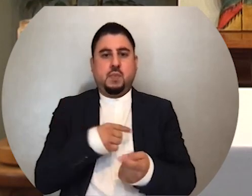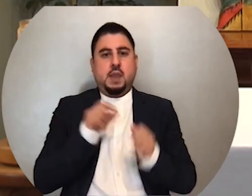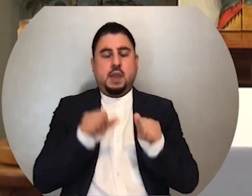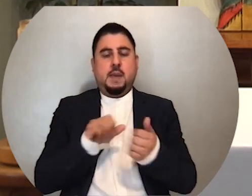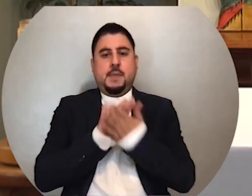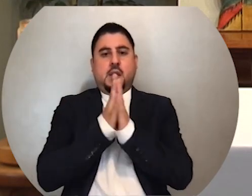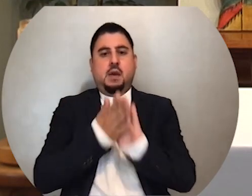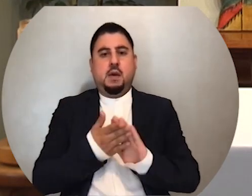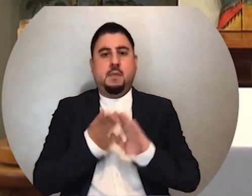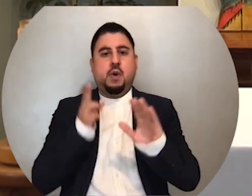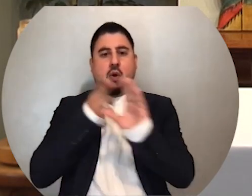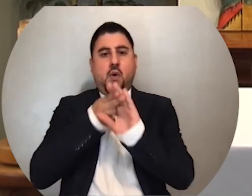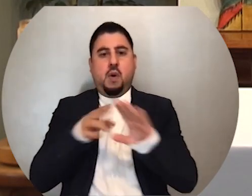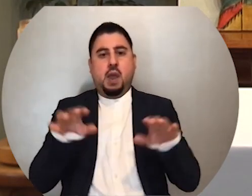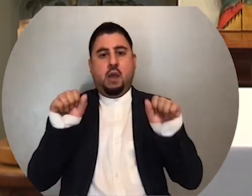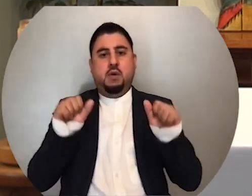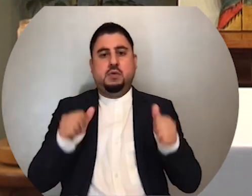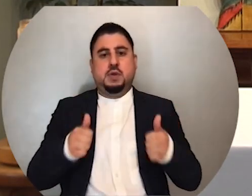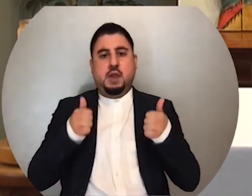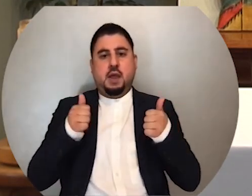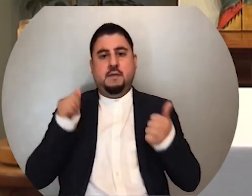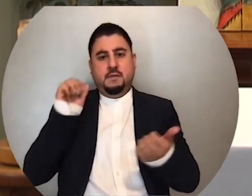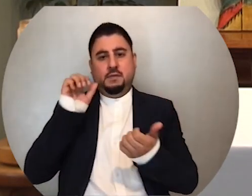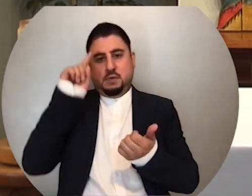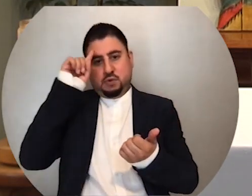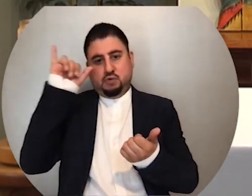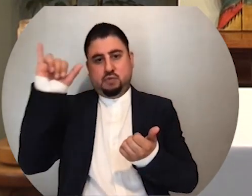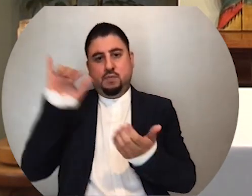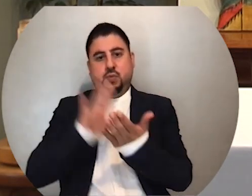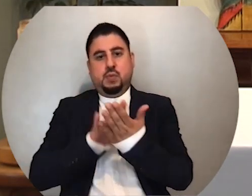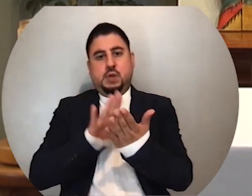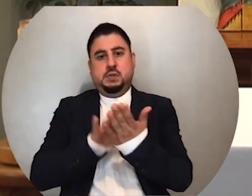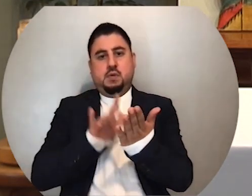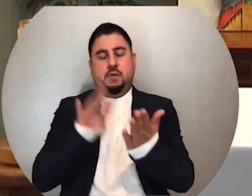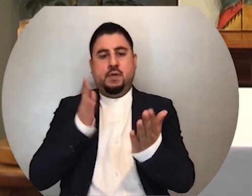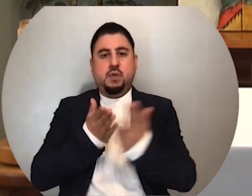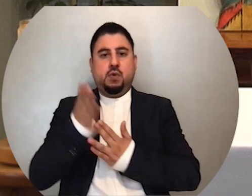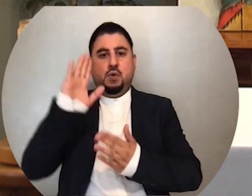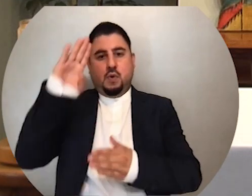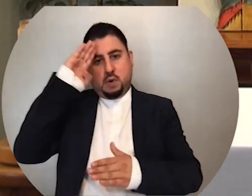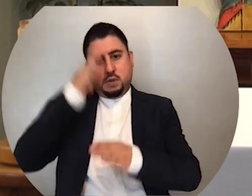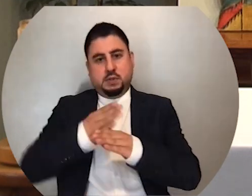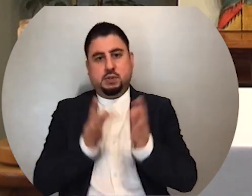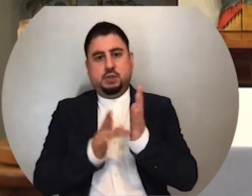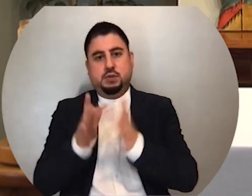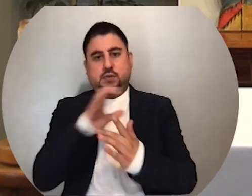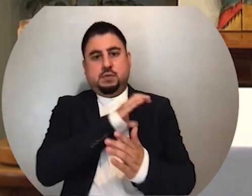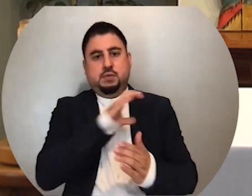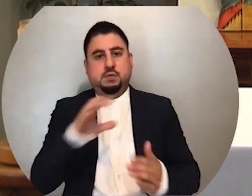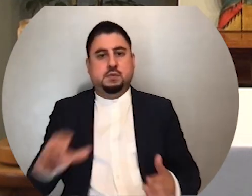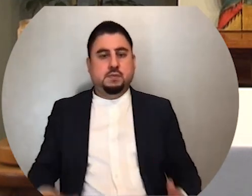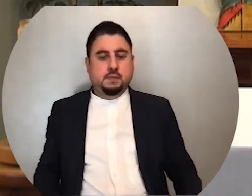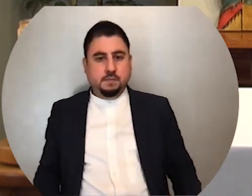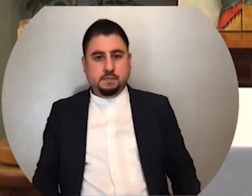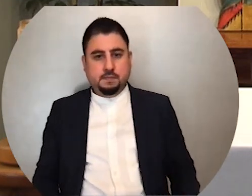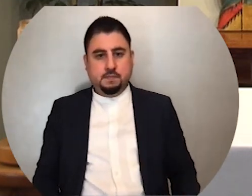we may merit to be co-heirs to eternal life, and may praise and glorify you through your Son, Jesus